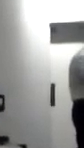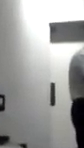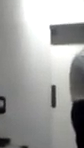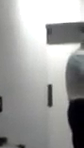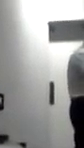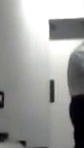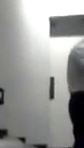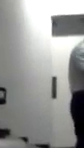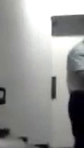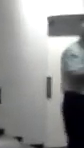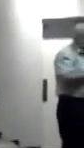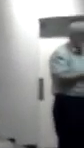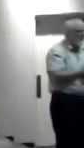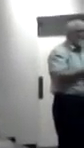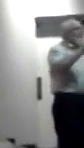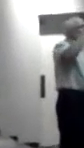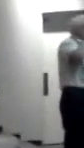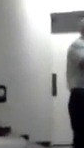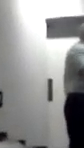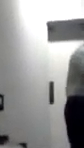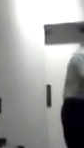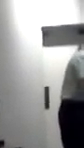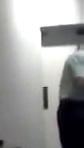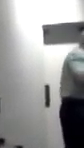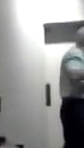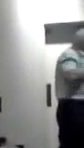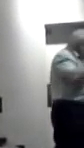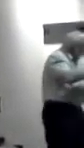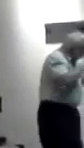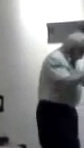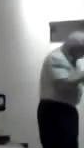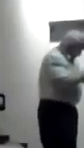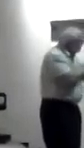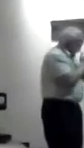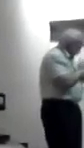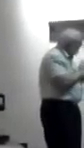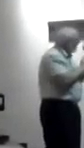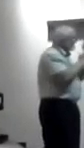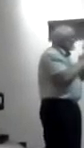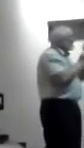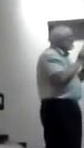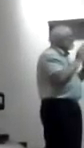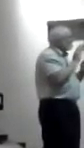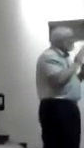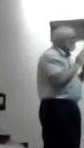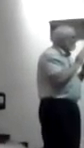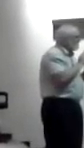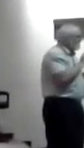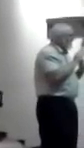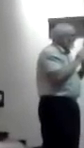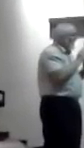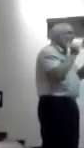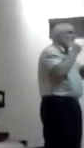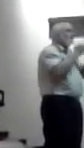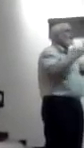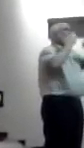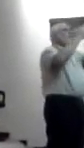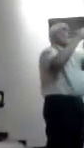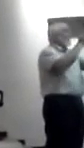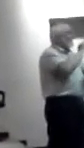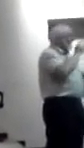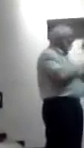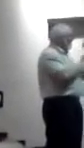Paul says, devote yourselves to prayer, keeping alert with thanksgiving. At the same time,